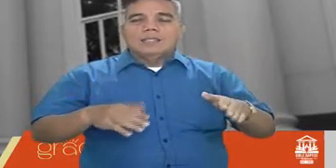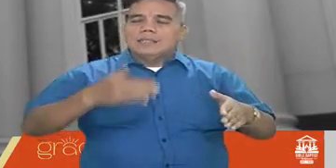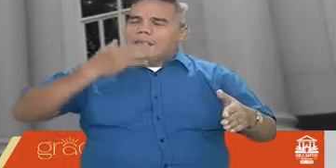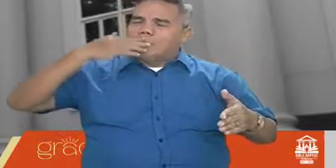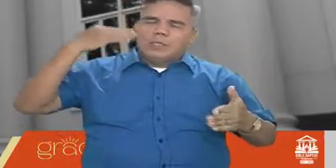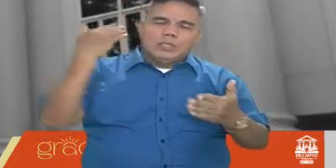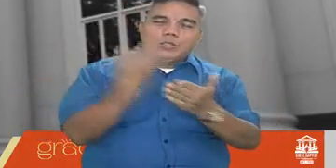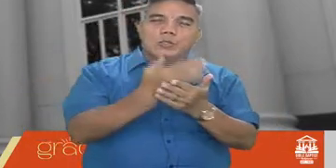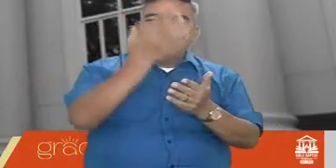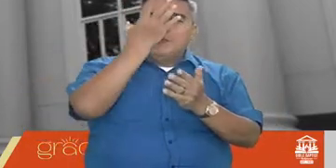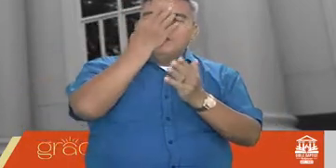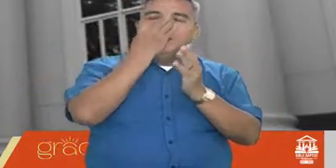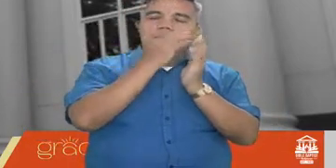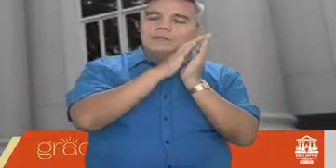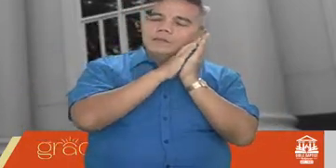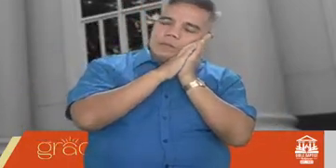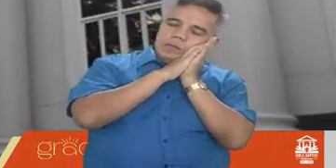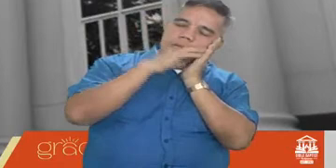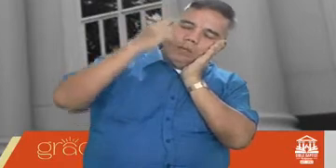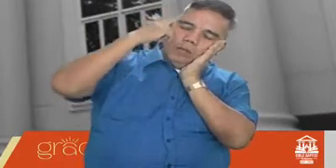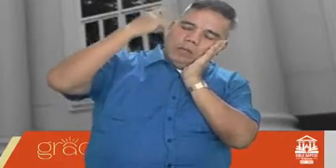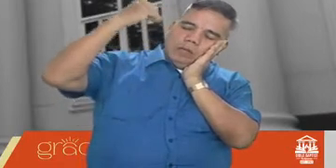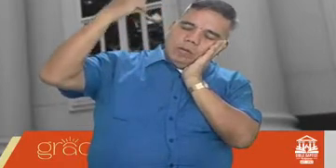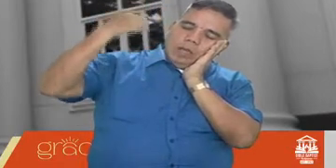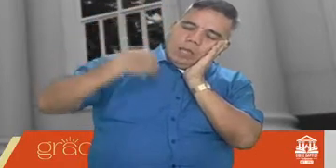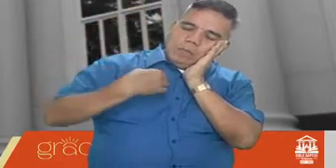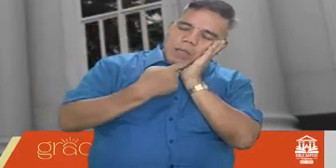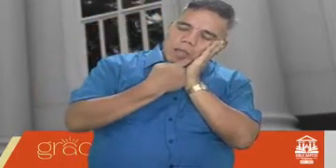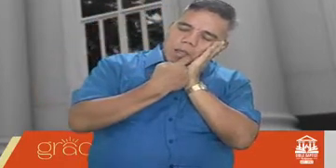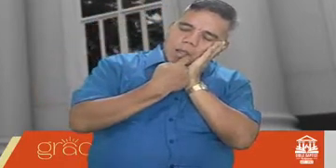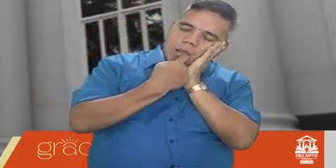astang nindutas katuog, magluwaw pa.